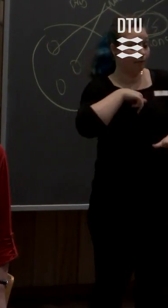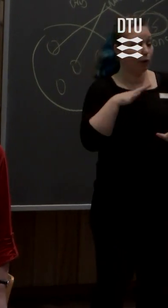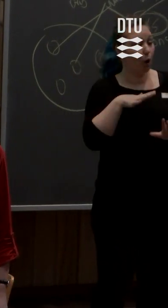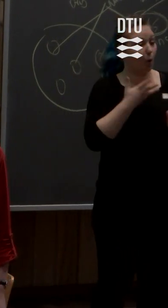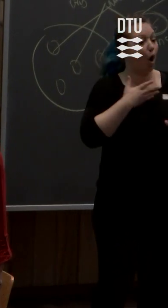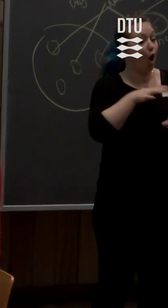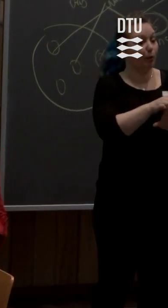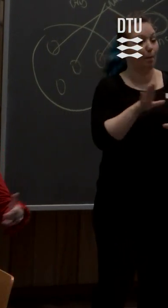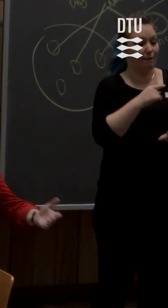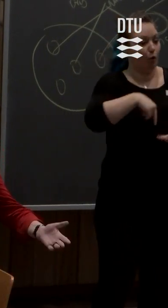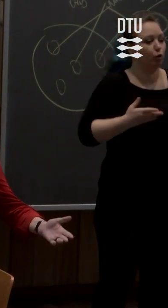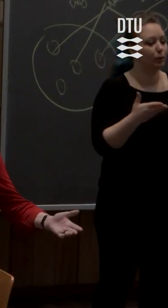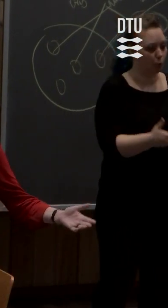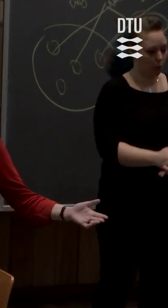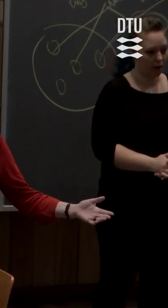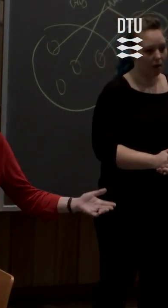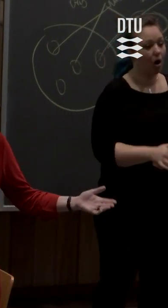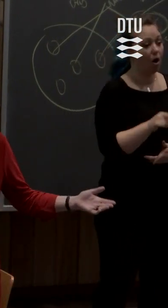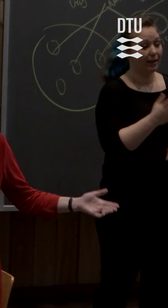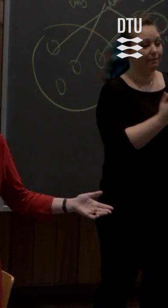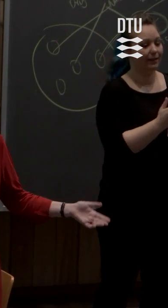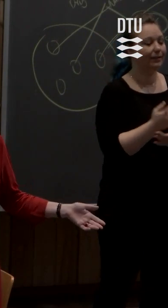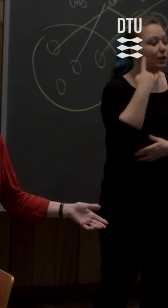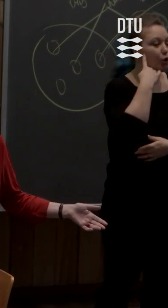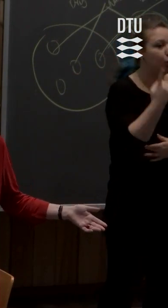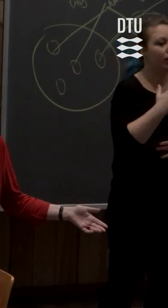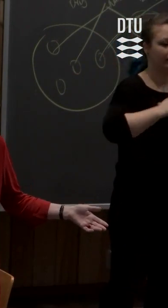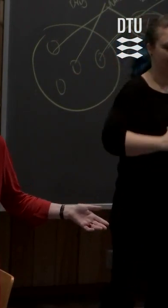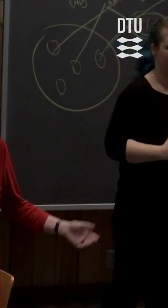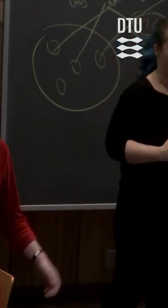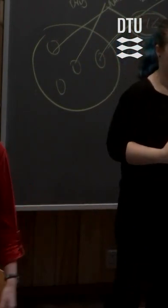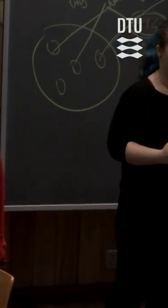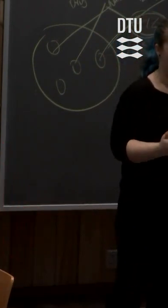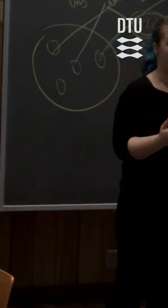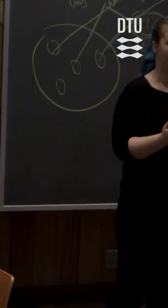methodology. And that's basically, it sounds pretty simple.